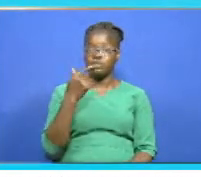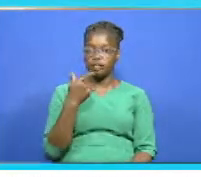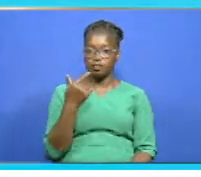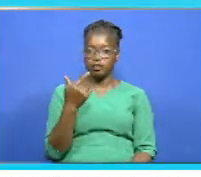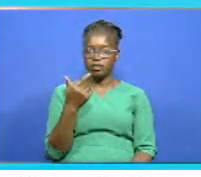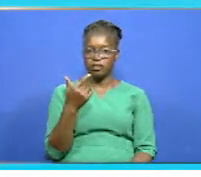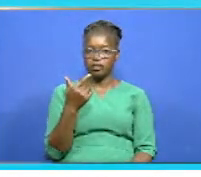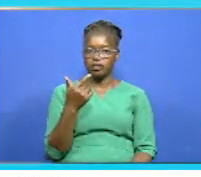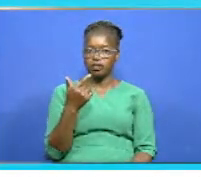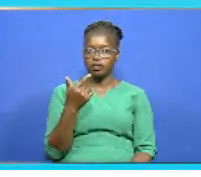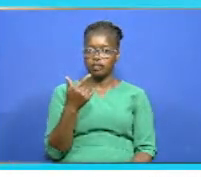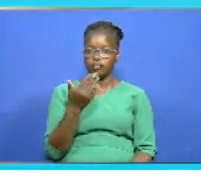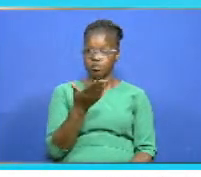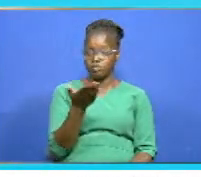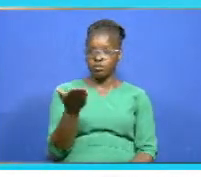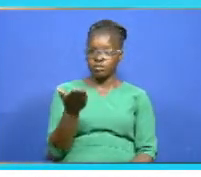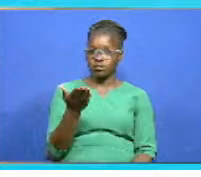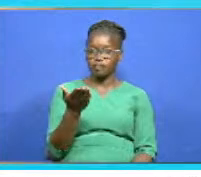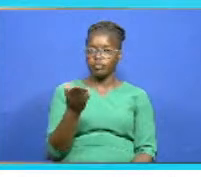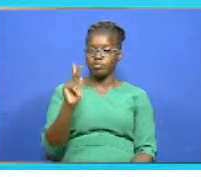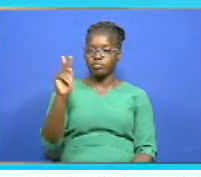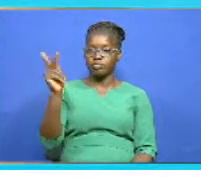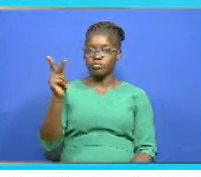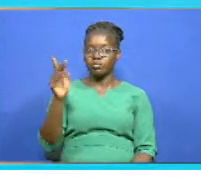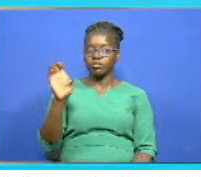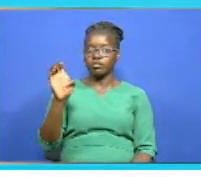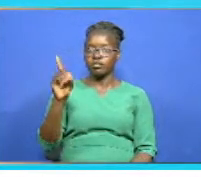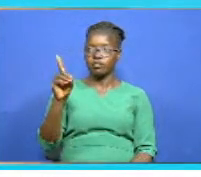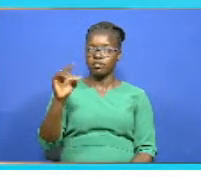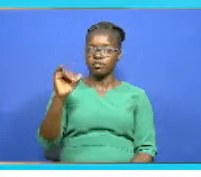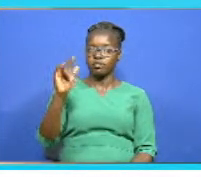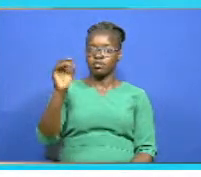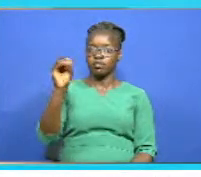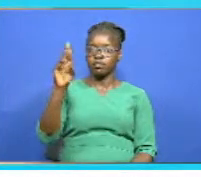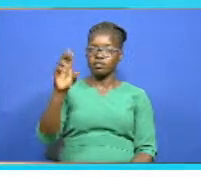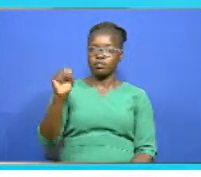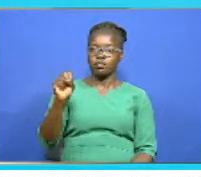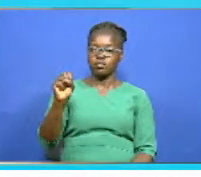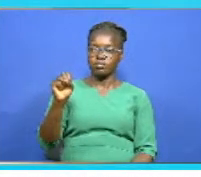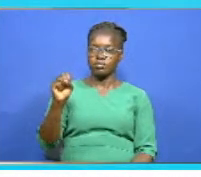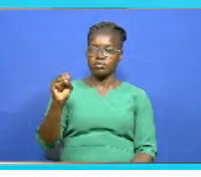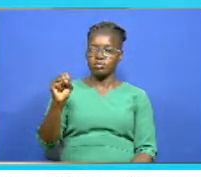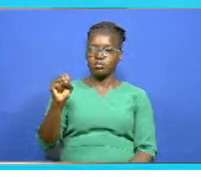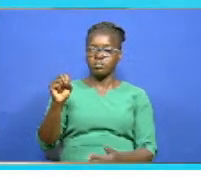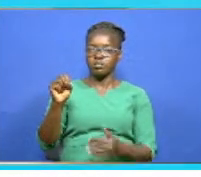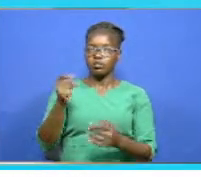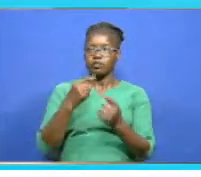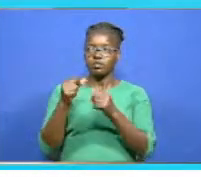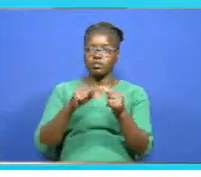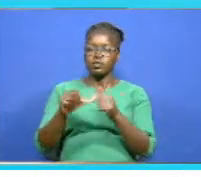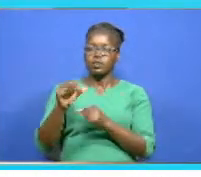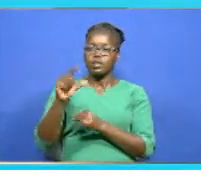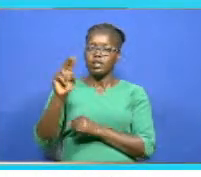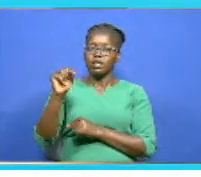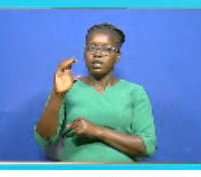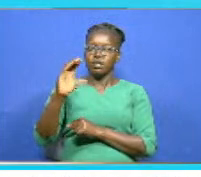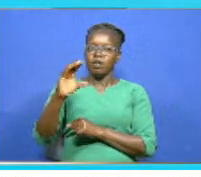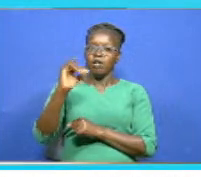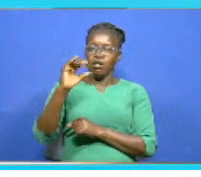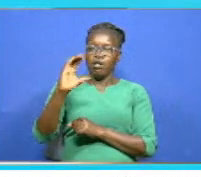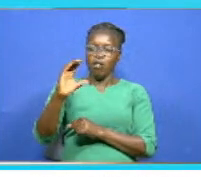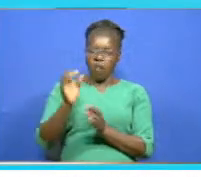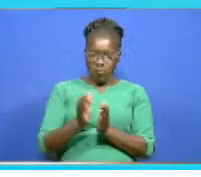course there the Kenya Editors Guild Deputy President Samuel Maina talking about NCIC to publicly name